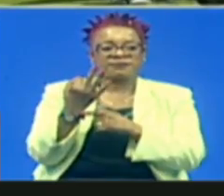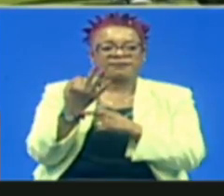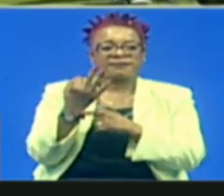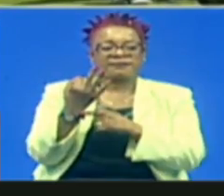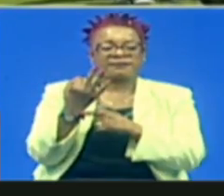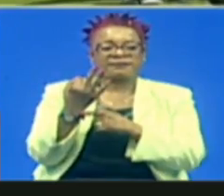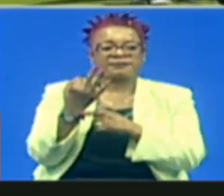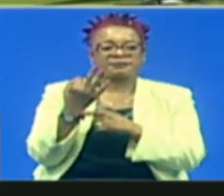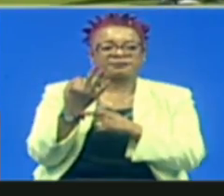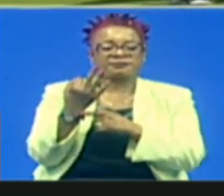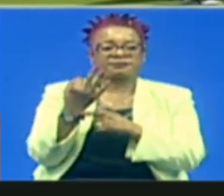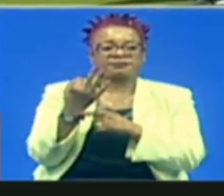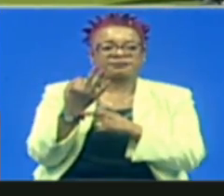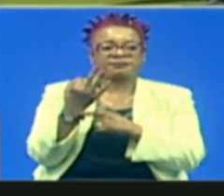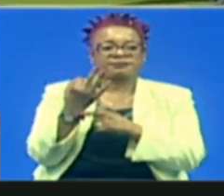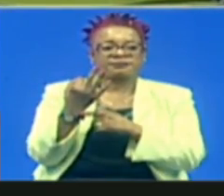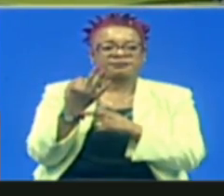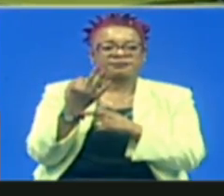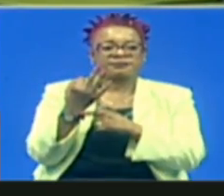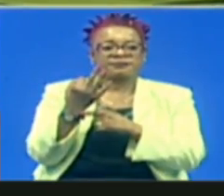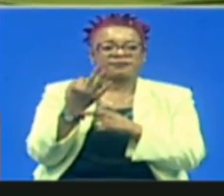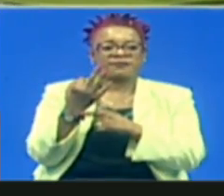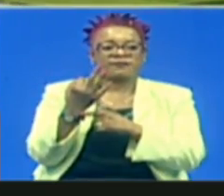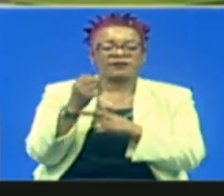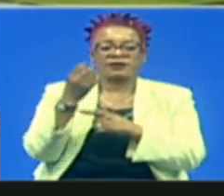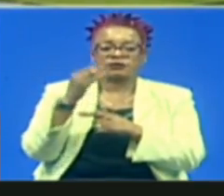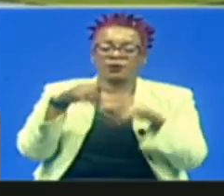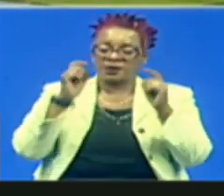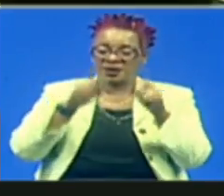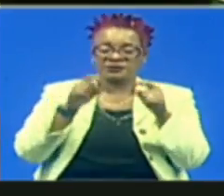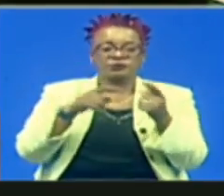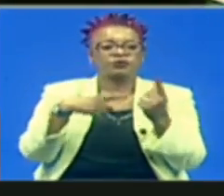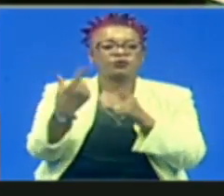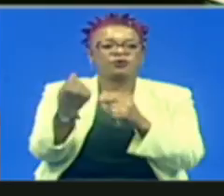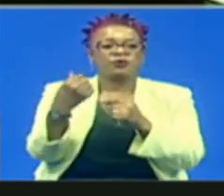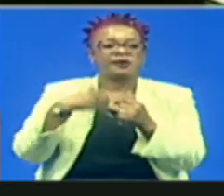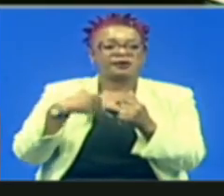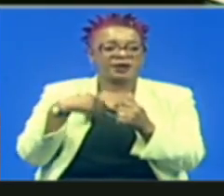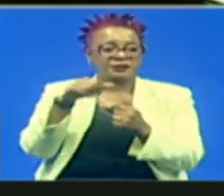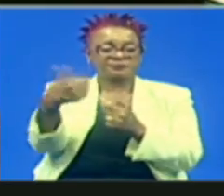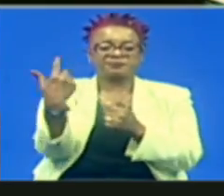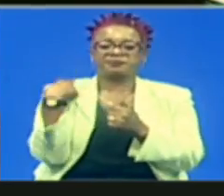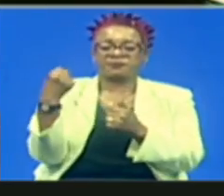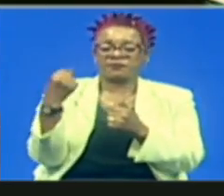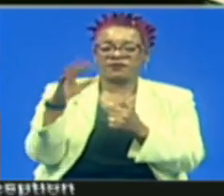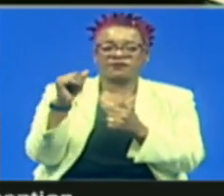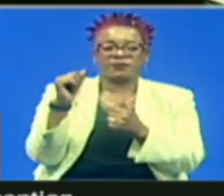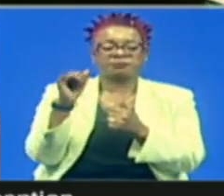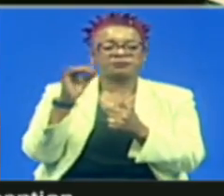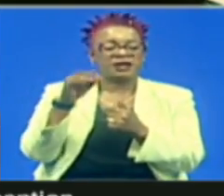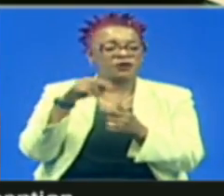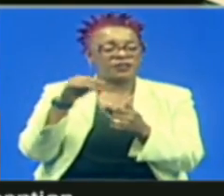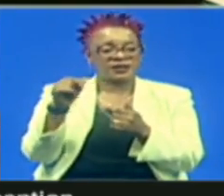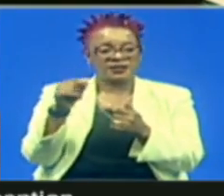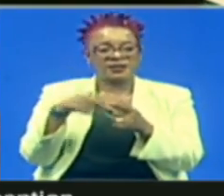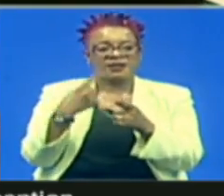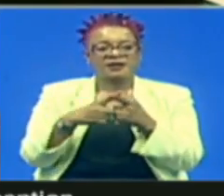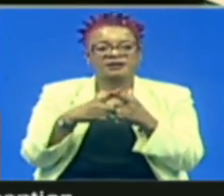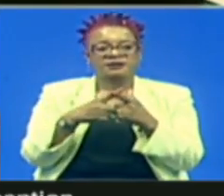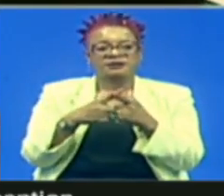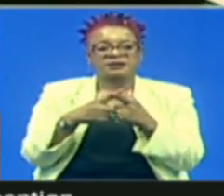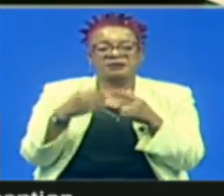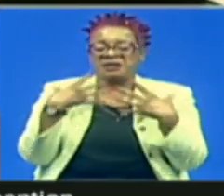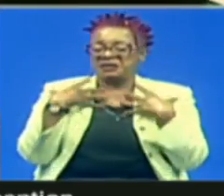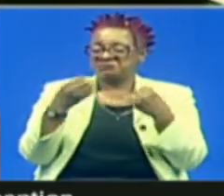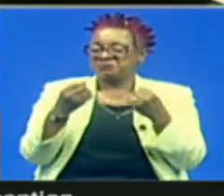I didn't have enough experience. I had to go. As you can see, the other day I traveled from US, it's a long journey, and I've not recovered